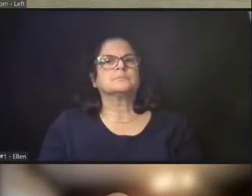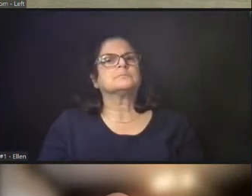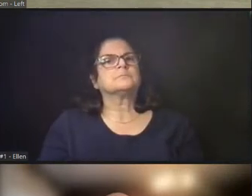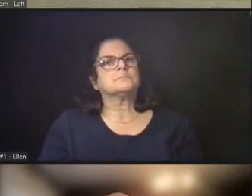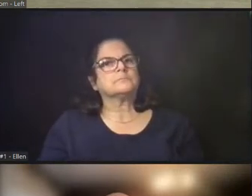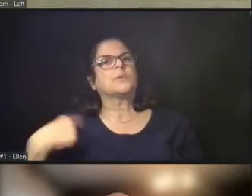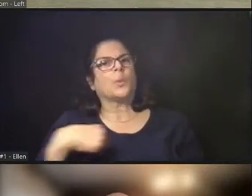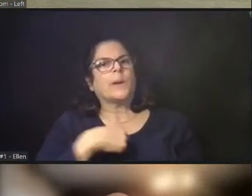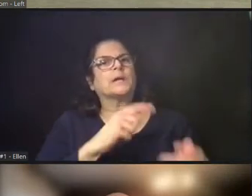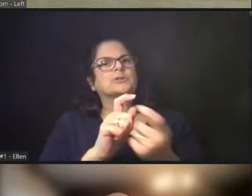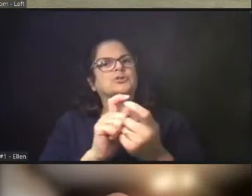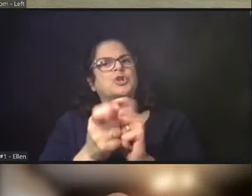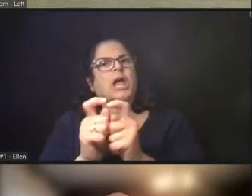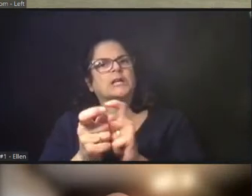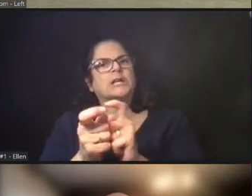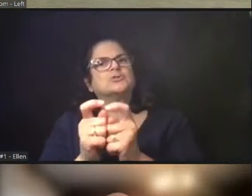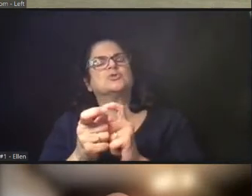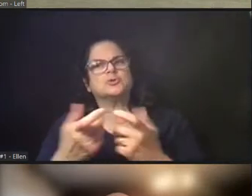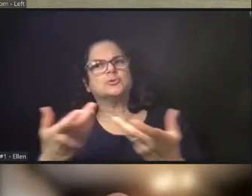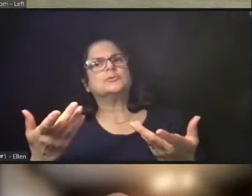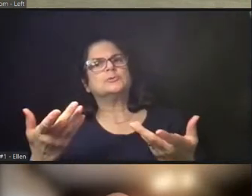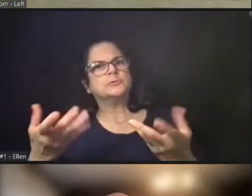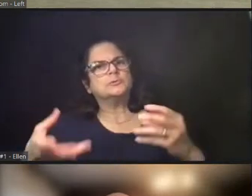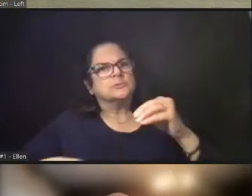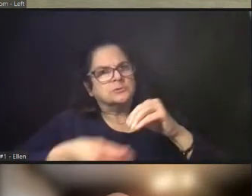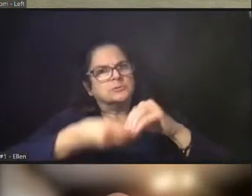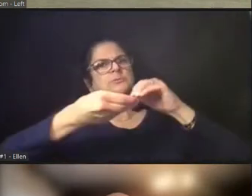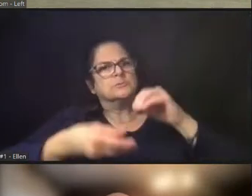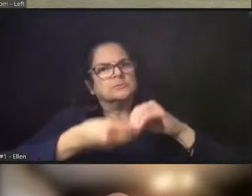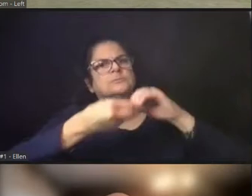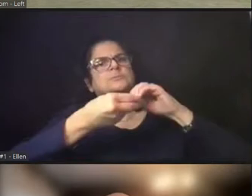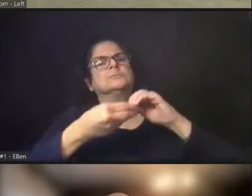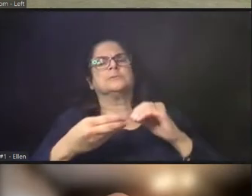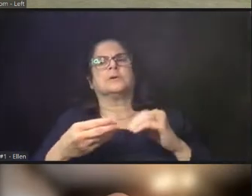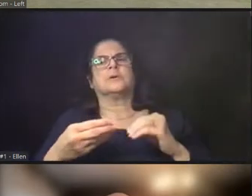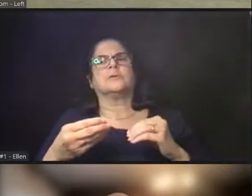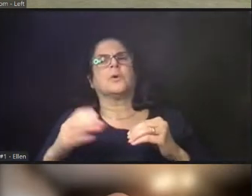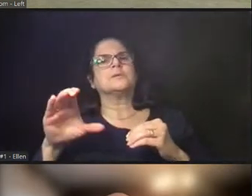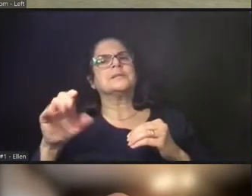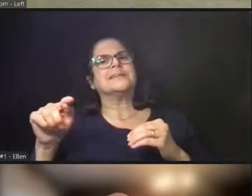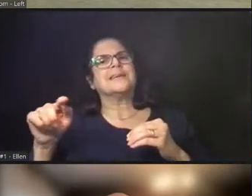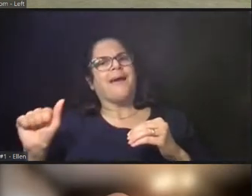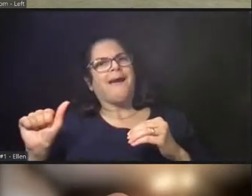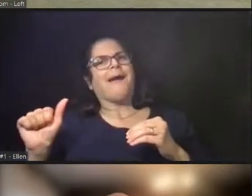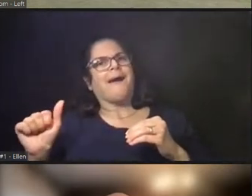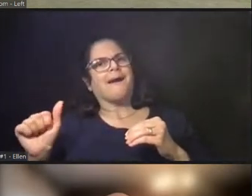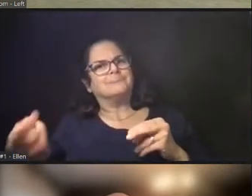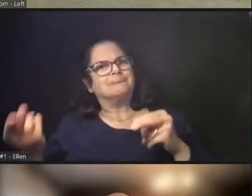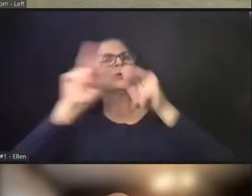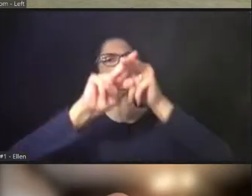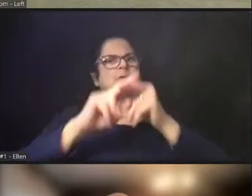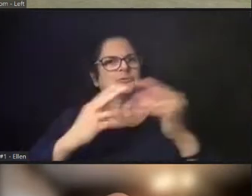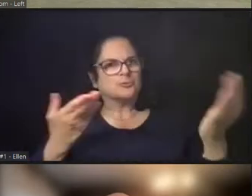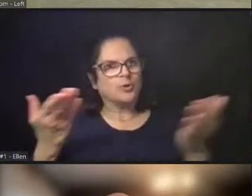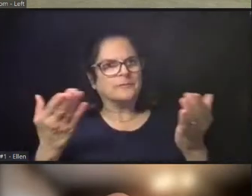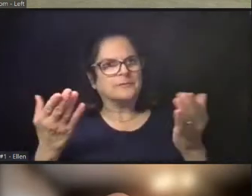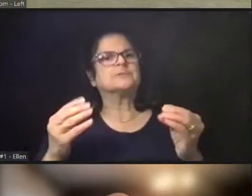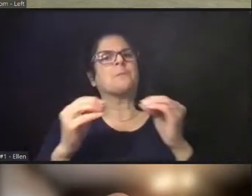can ultimately also provide additional ridership gains for CTA. To some degree, a lot of